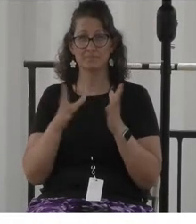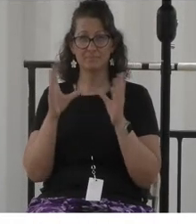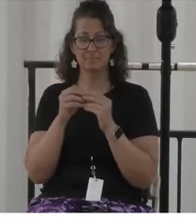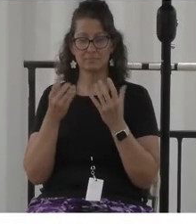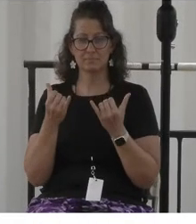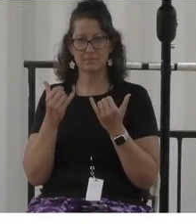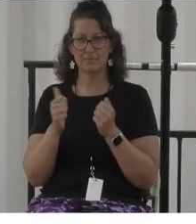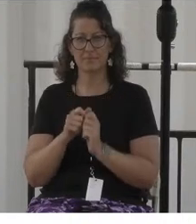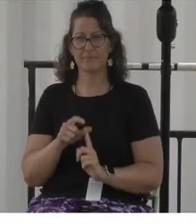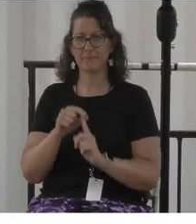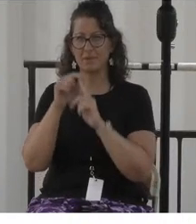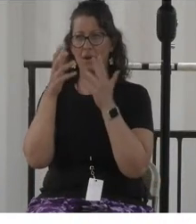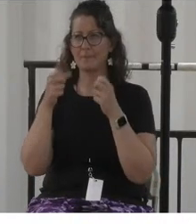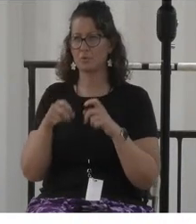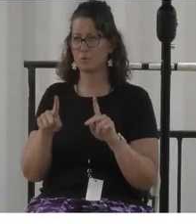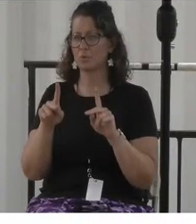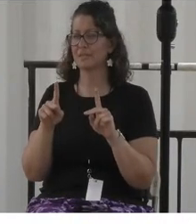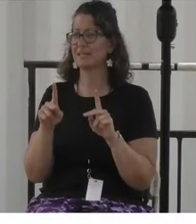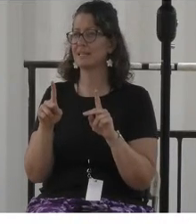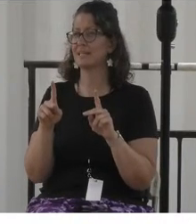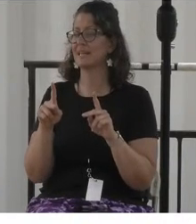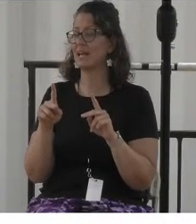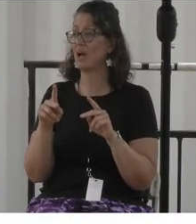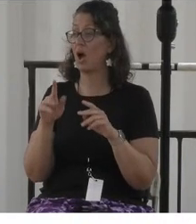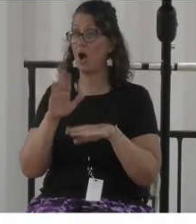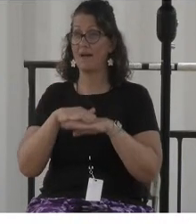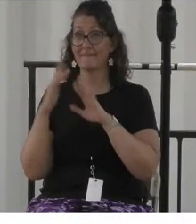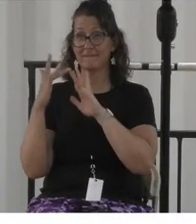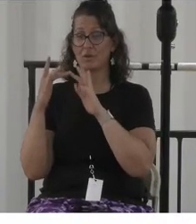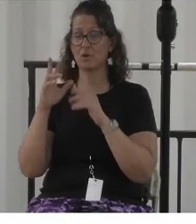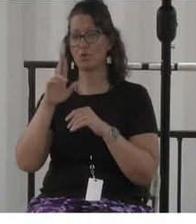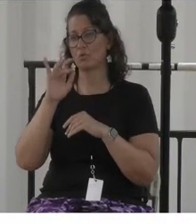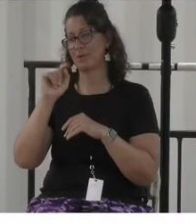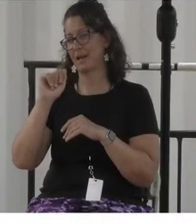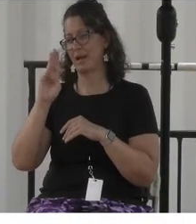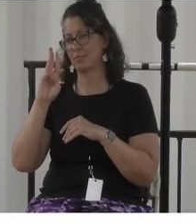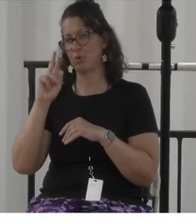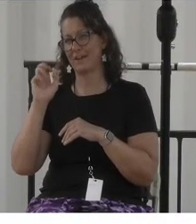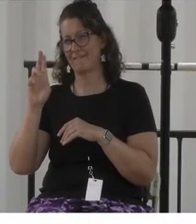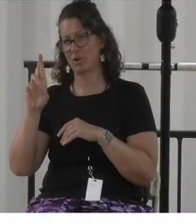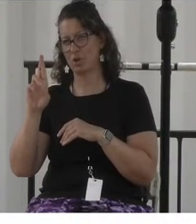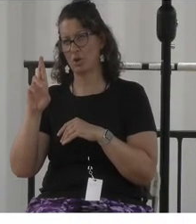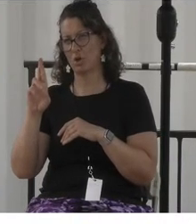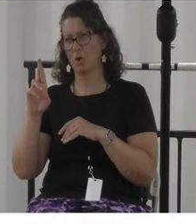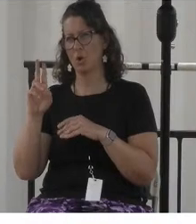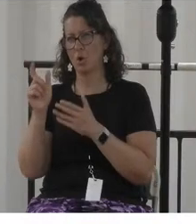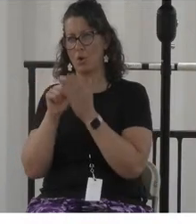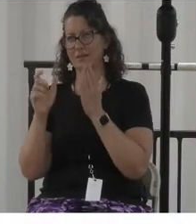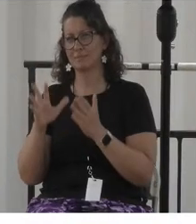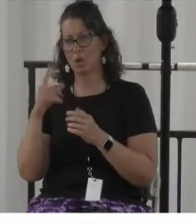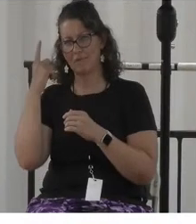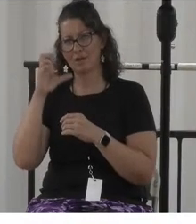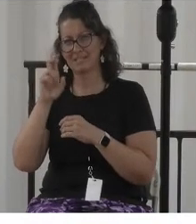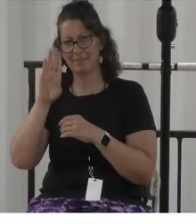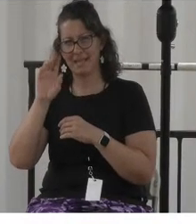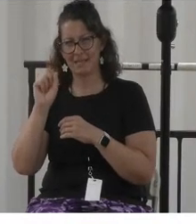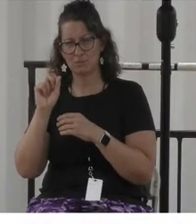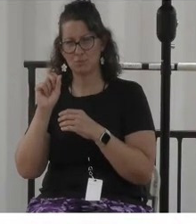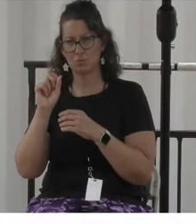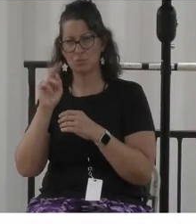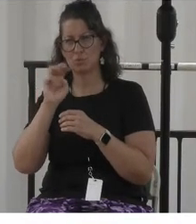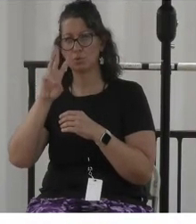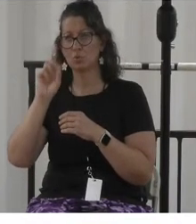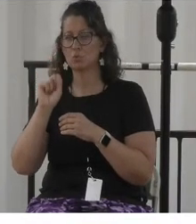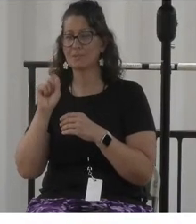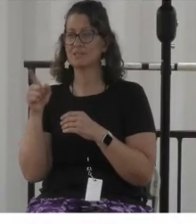unique opportunity. We have joining us virtually Rita Braver, a correspondent for the CBS News. And she's gonna be